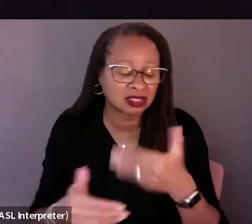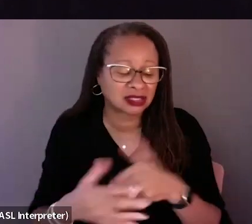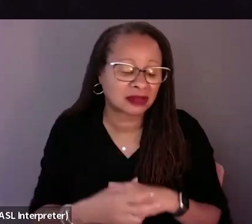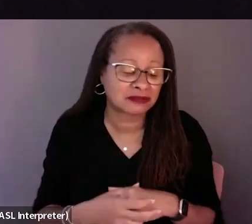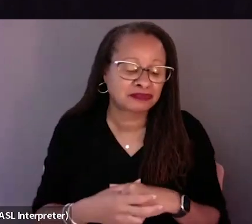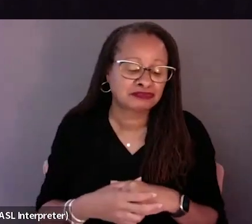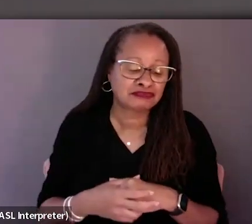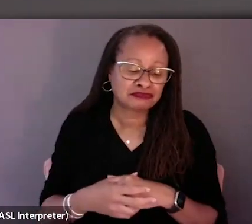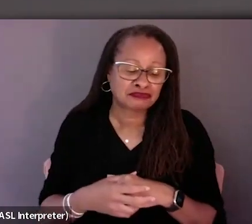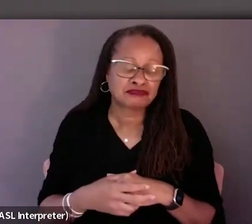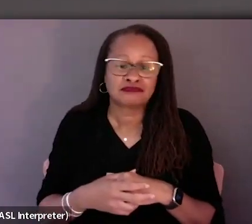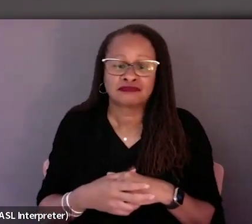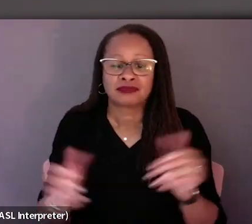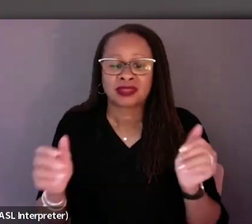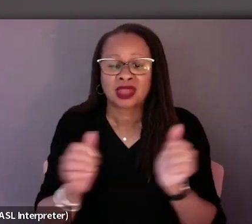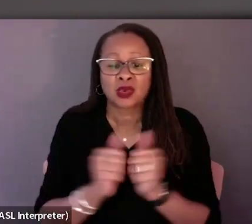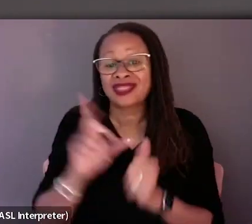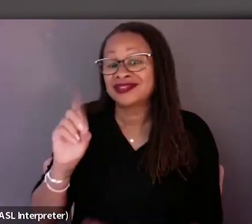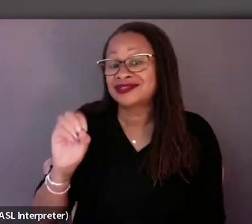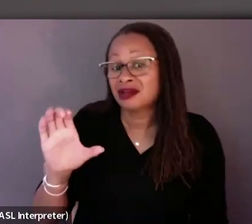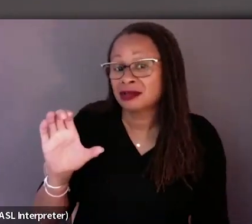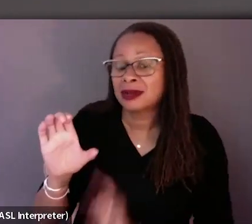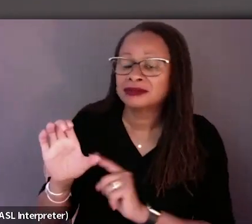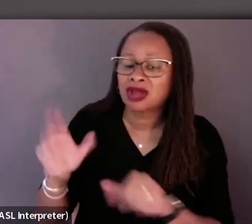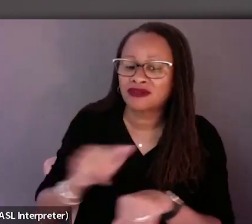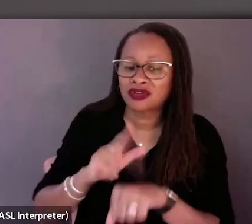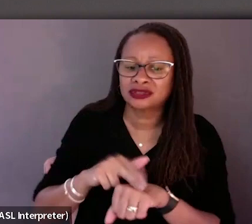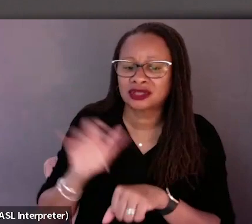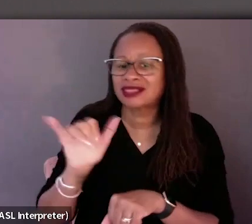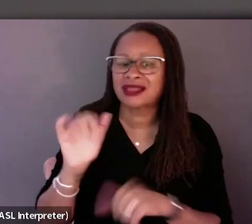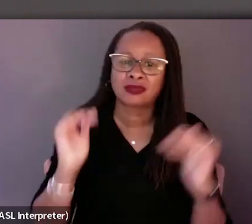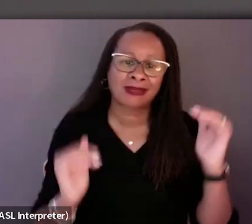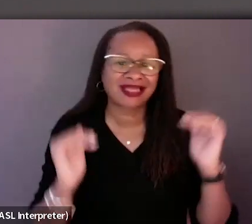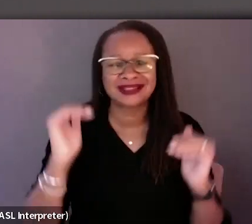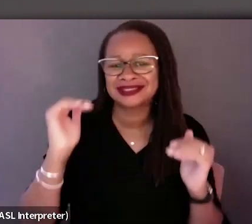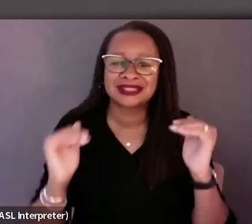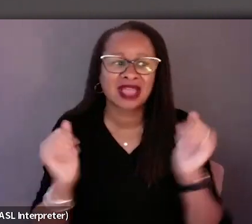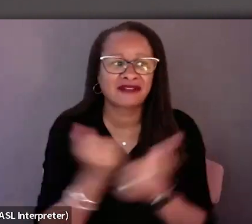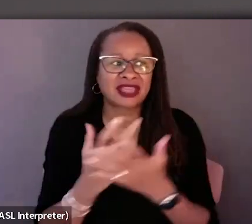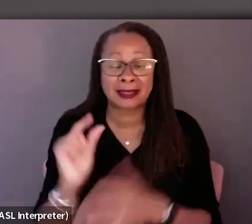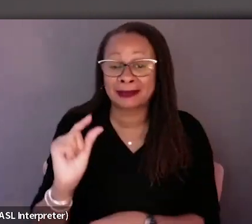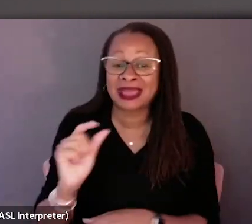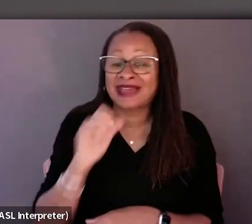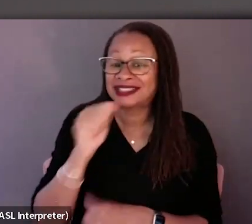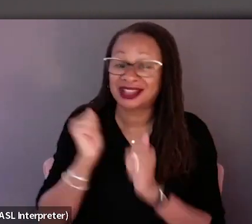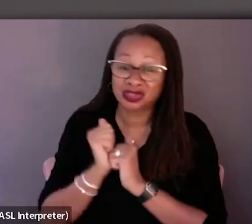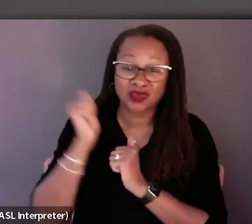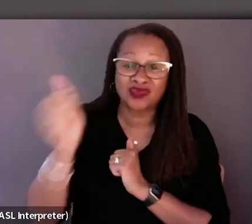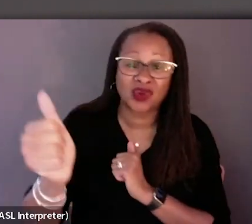And of course it's like with a documentary, it's like you're like balancing a little bit, if it's not too far